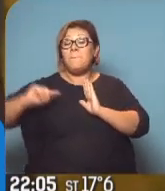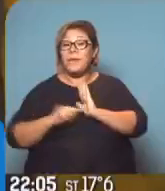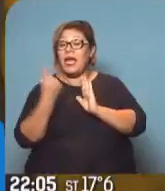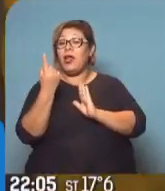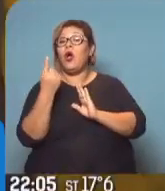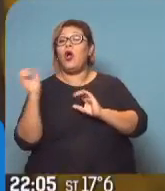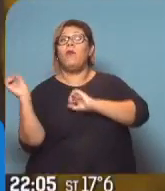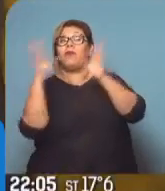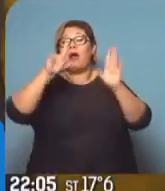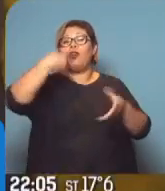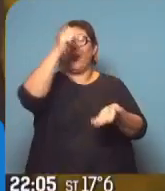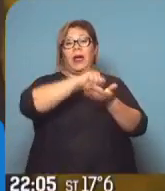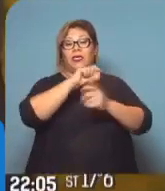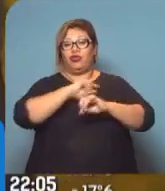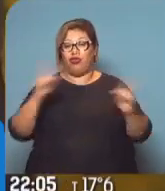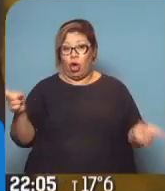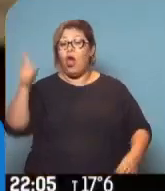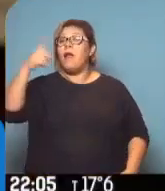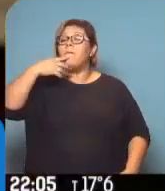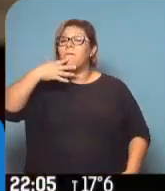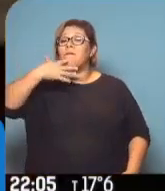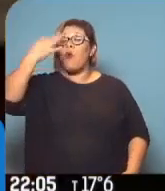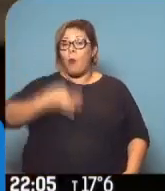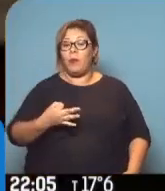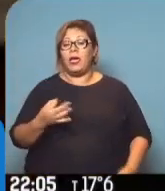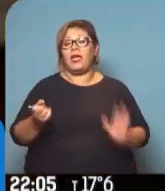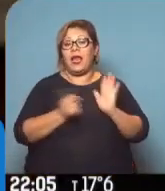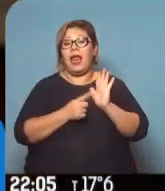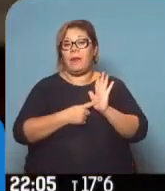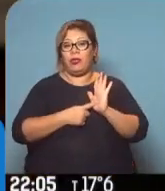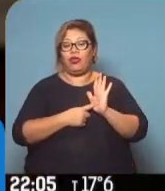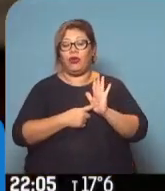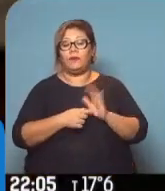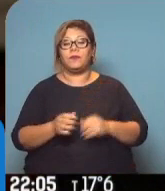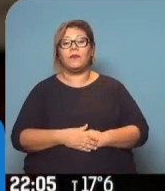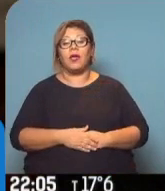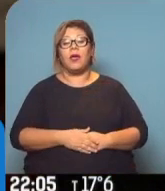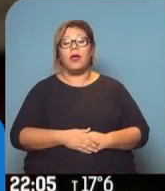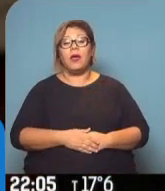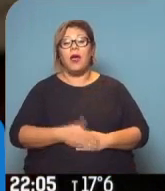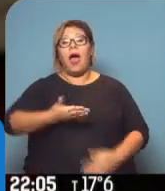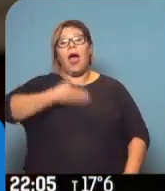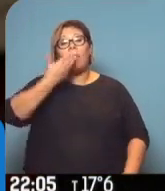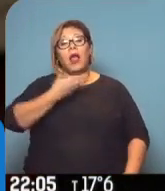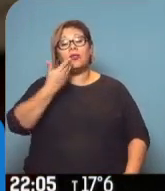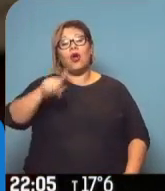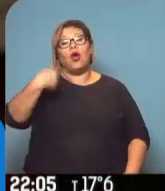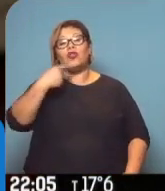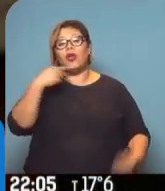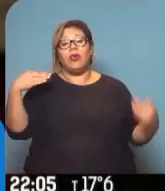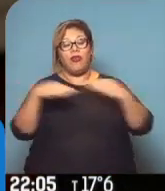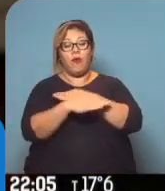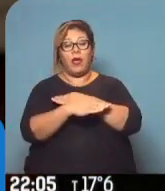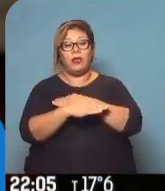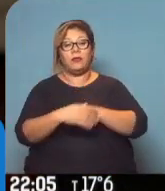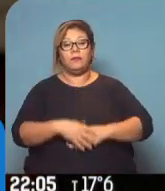escrito, en cumplimiento de sus propias normas. Well, what we've shown today is that no one is above the law. Julian Assange is no hero. He